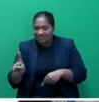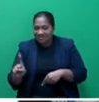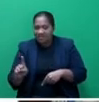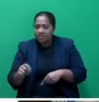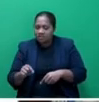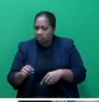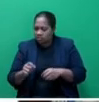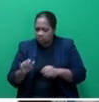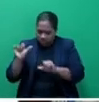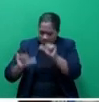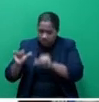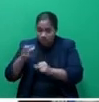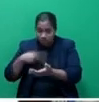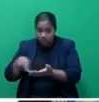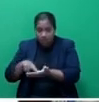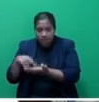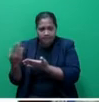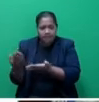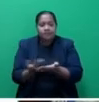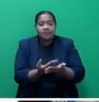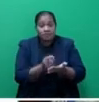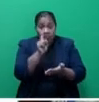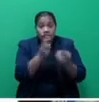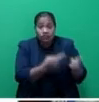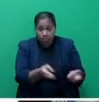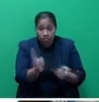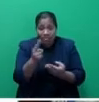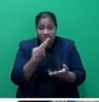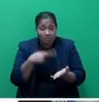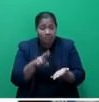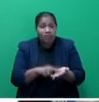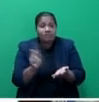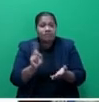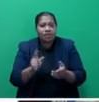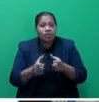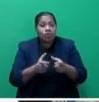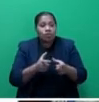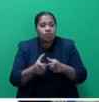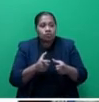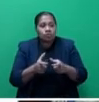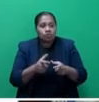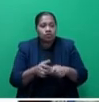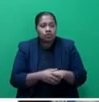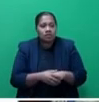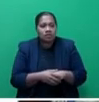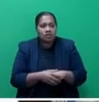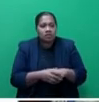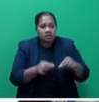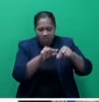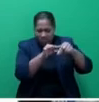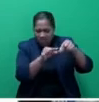its assessment report, and one of the recommendations in the report is to control the silt discharge from the